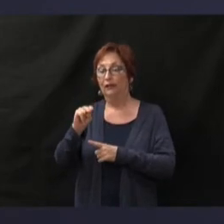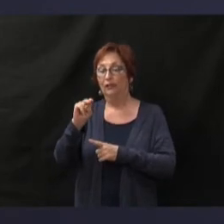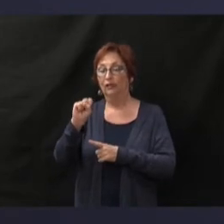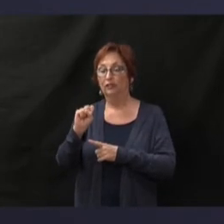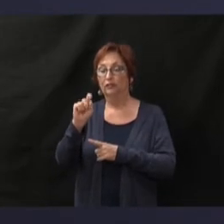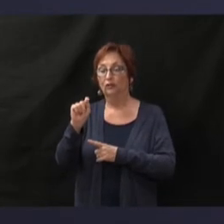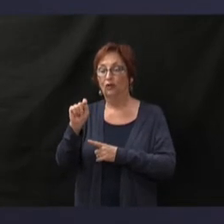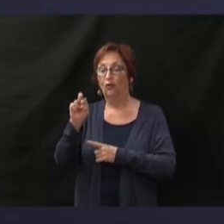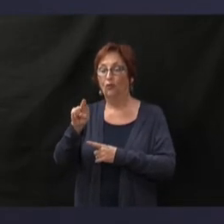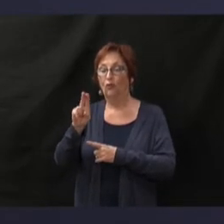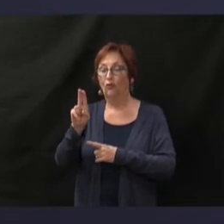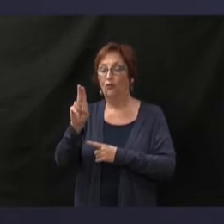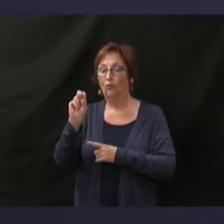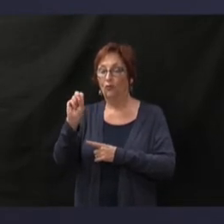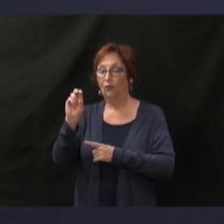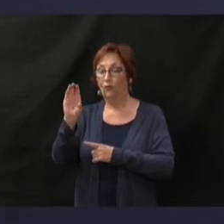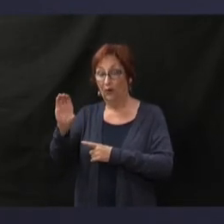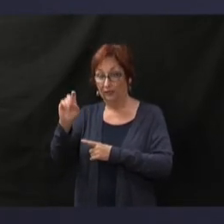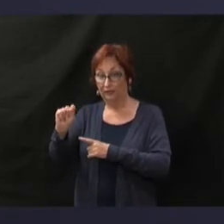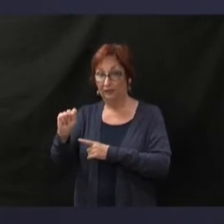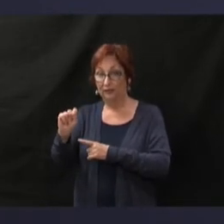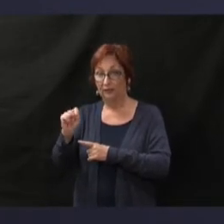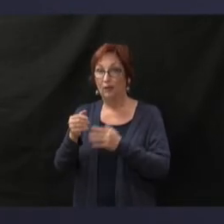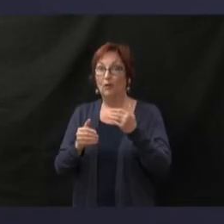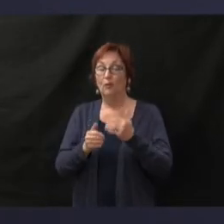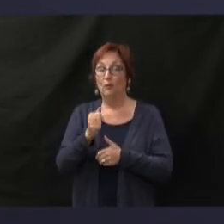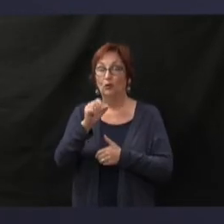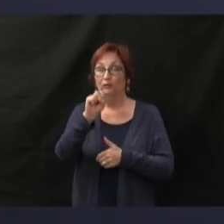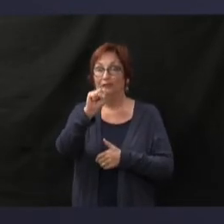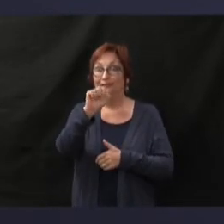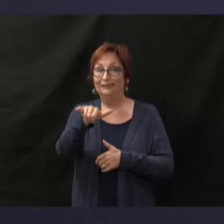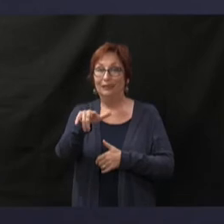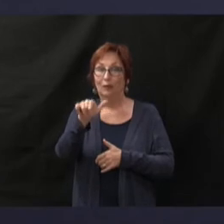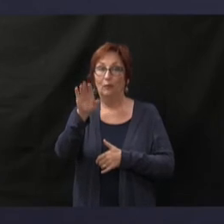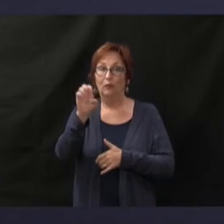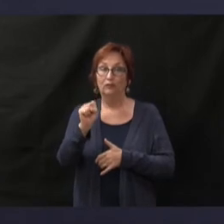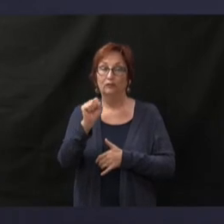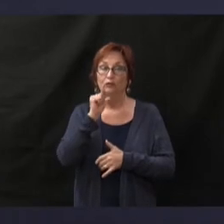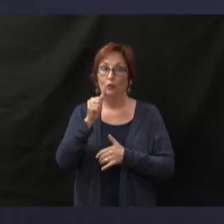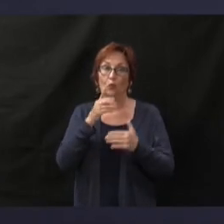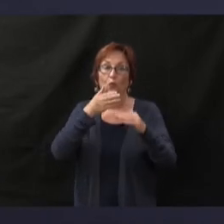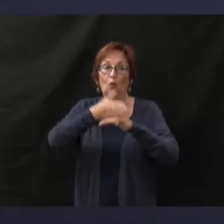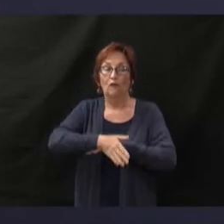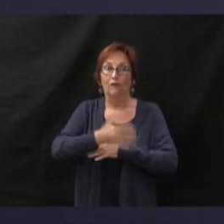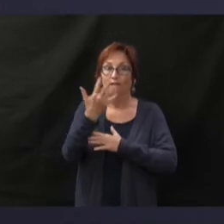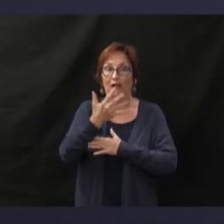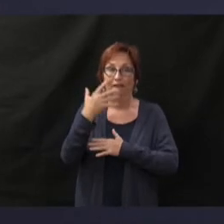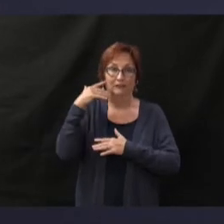Most syllables do not go over five sounds.